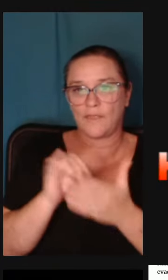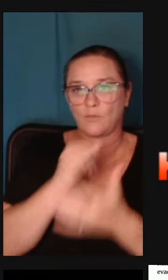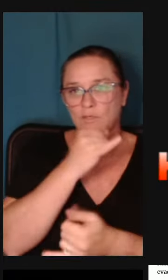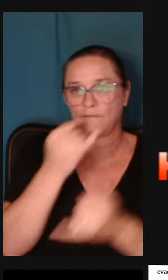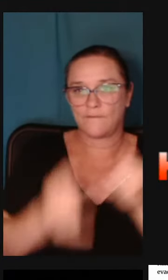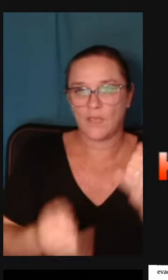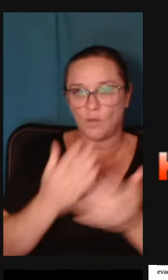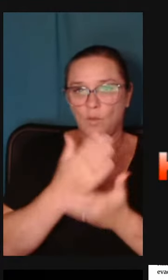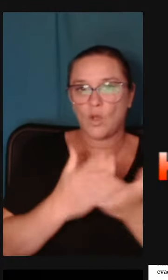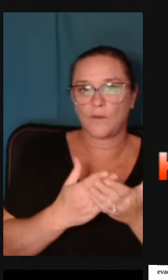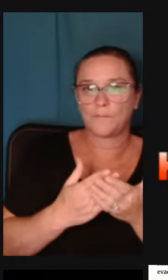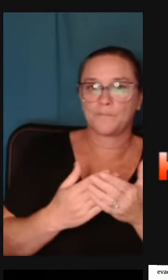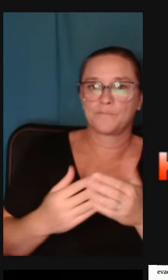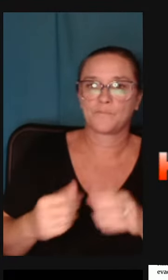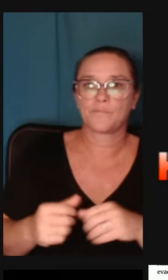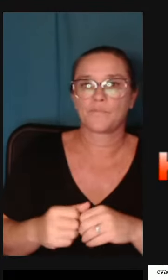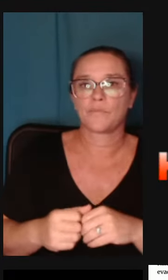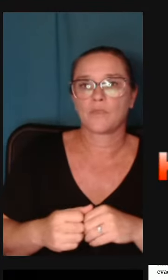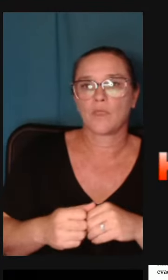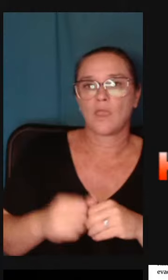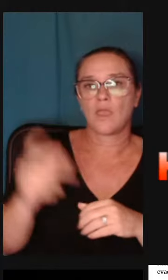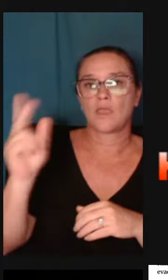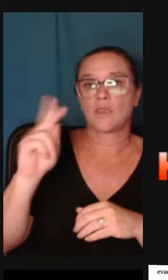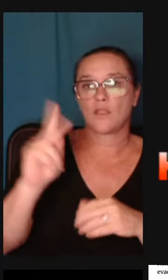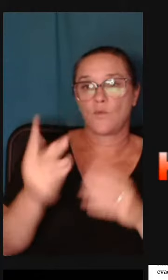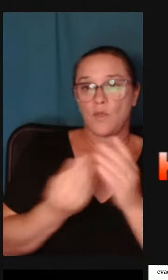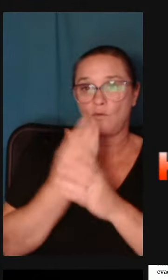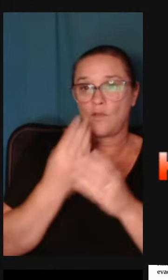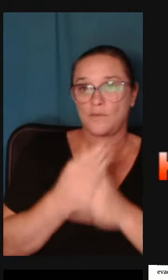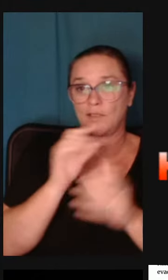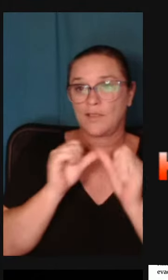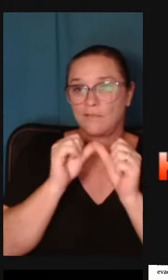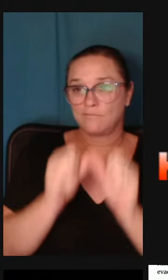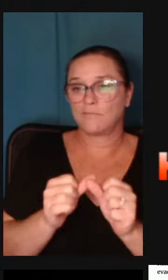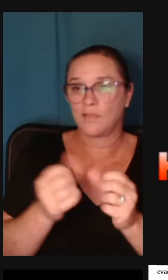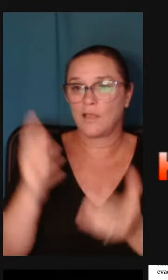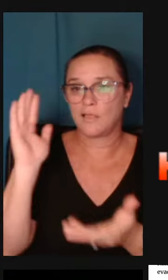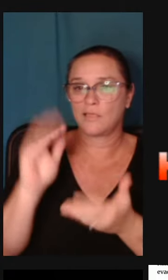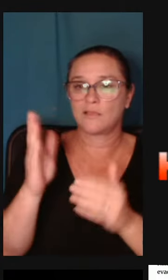on Kīlauea. Lasted less than a day,